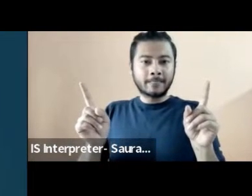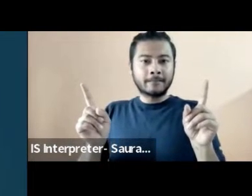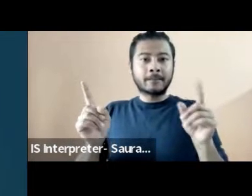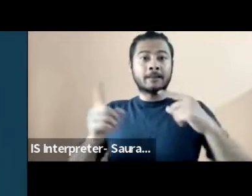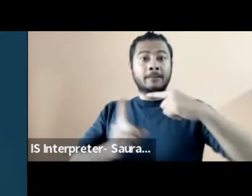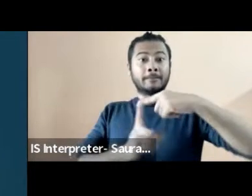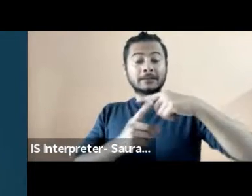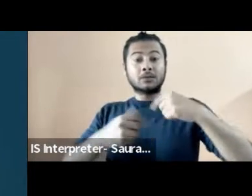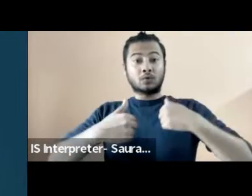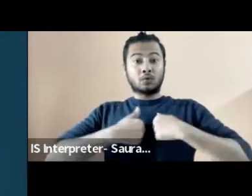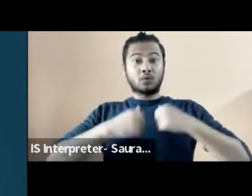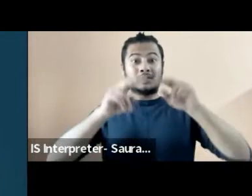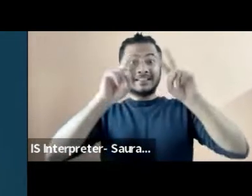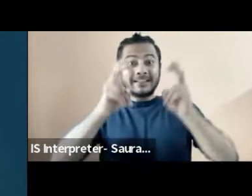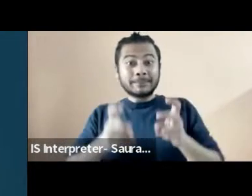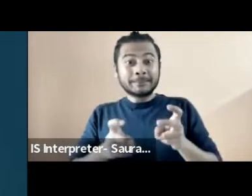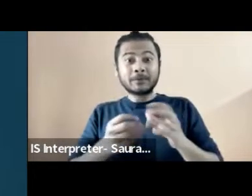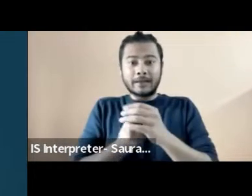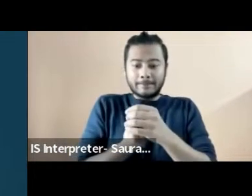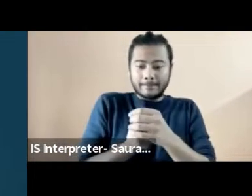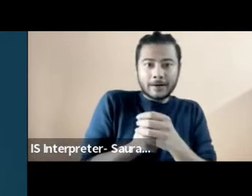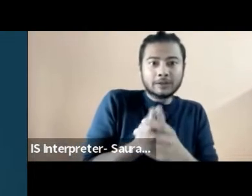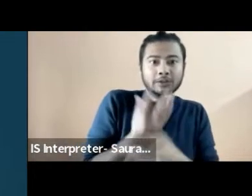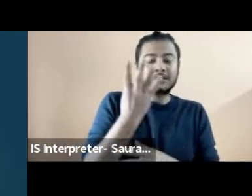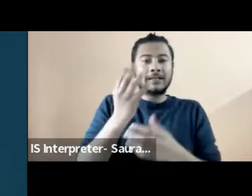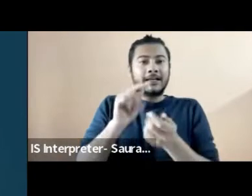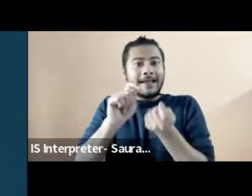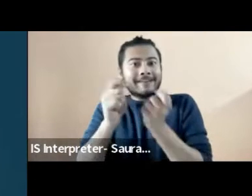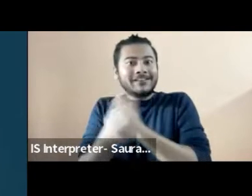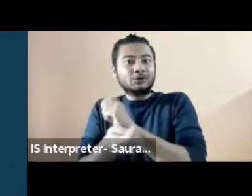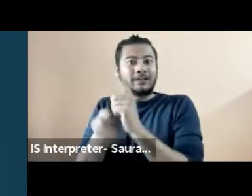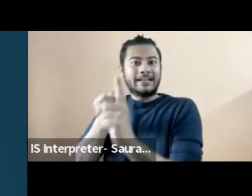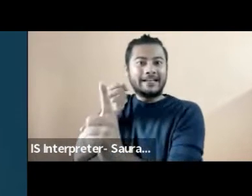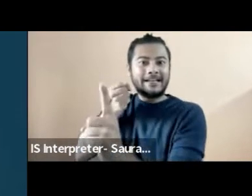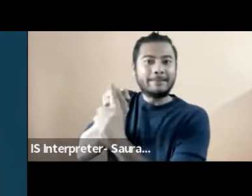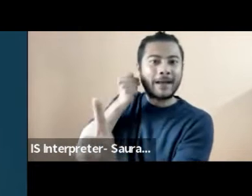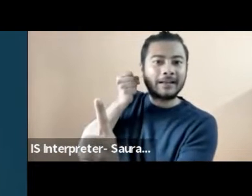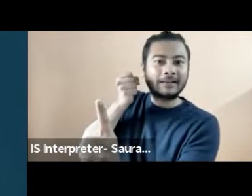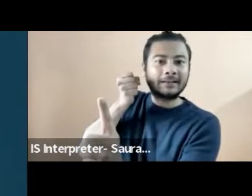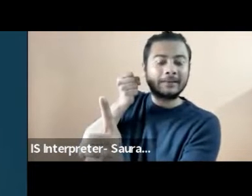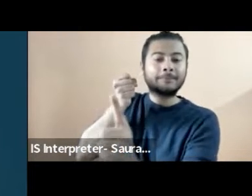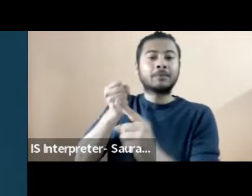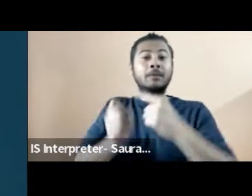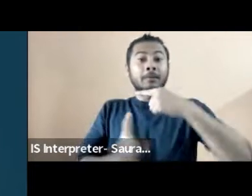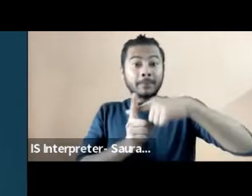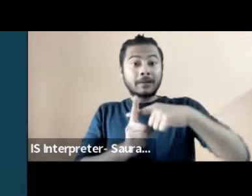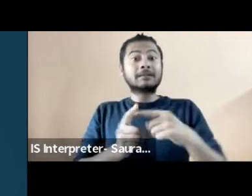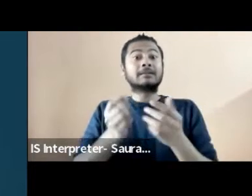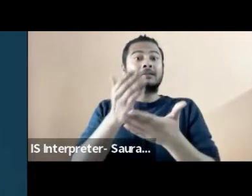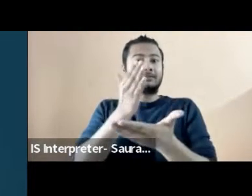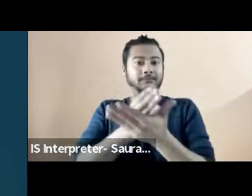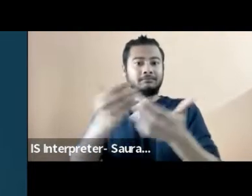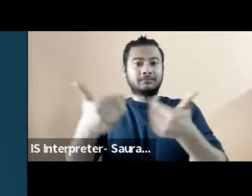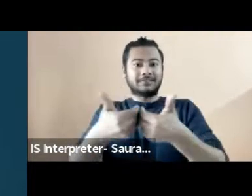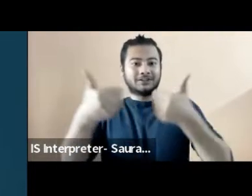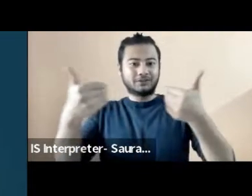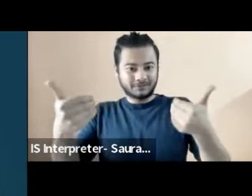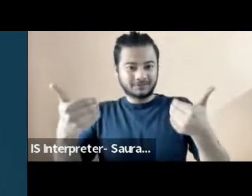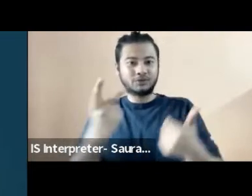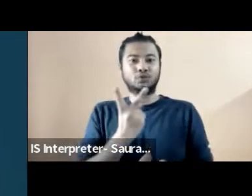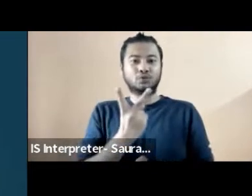that is the emergence, evolution, and impact. And we have segregated this analysis into 2 sections. First is emergence,